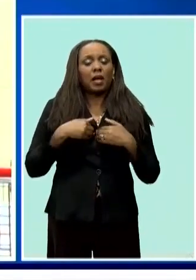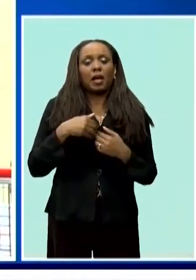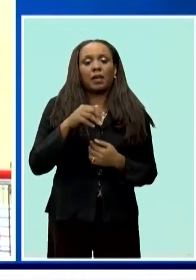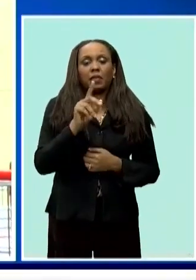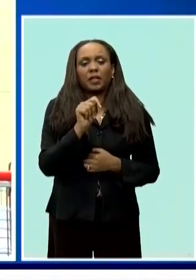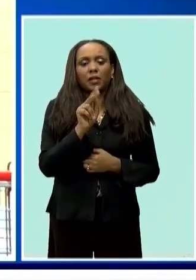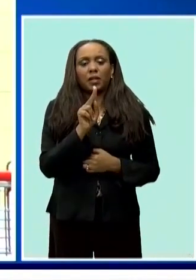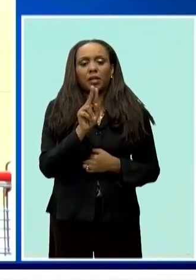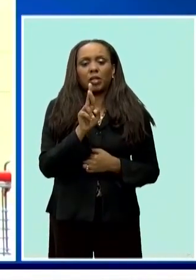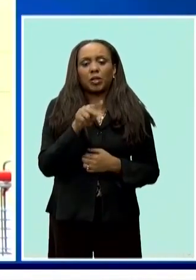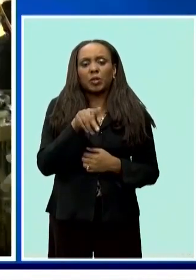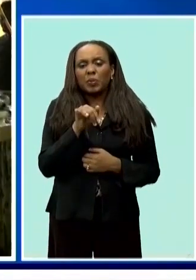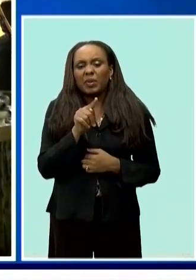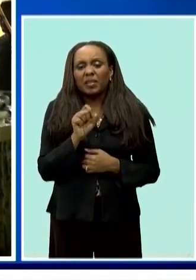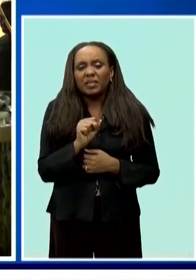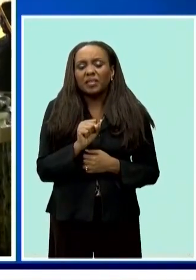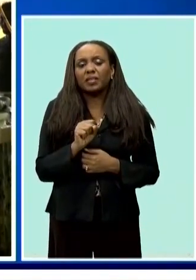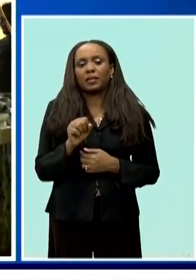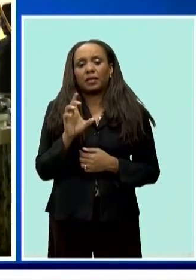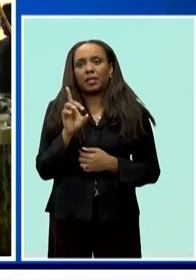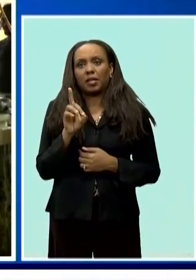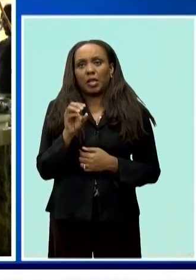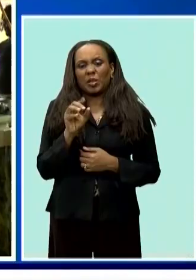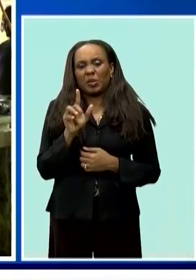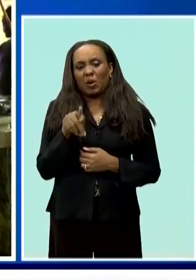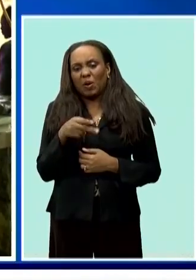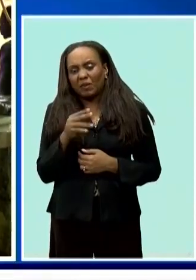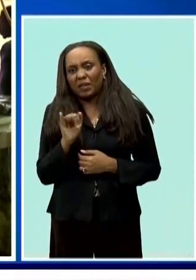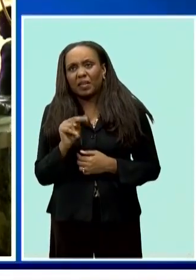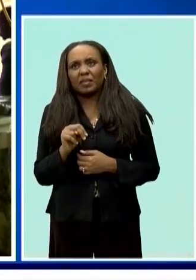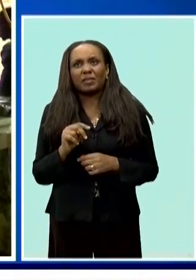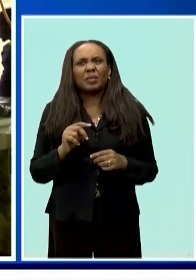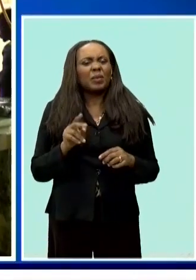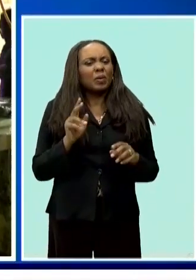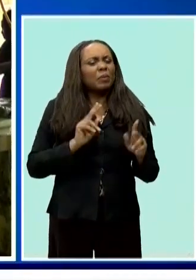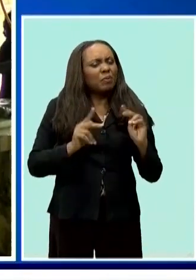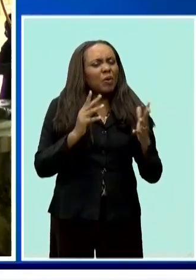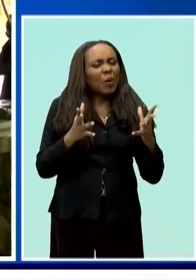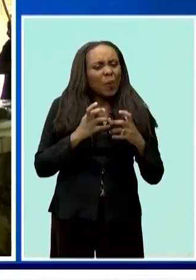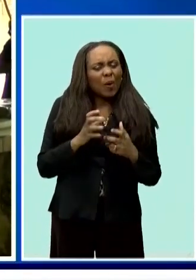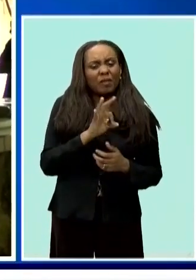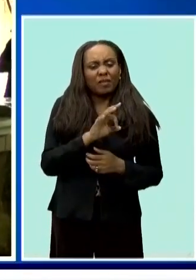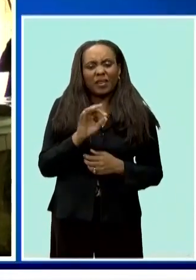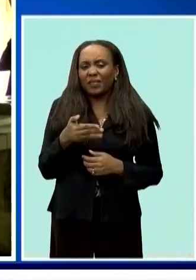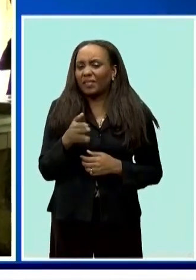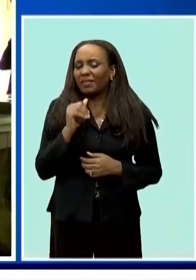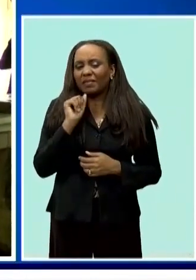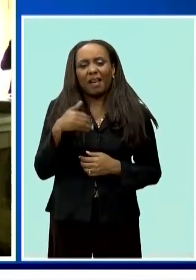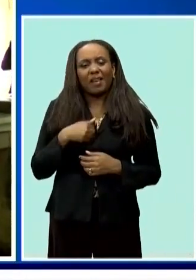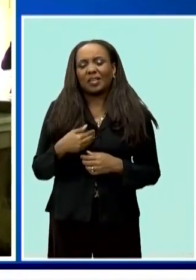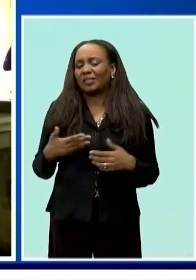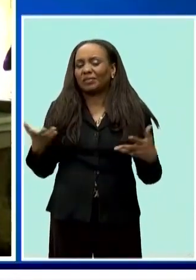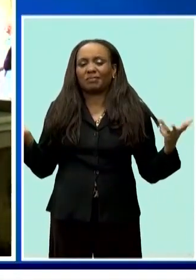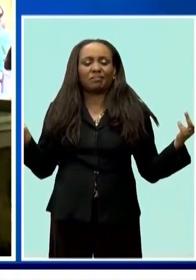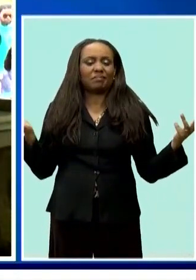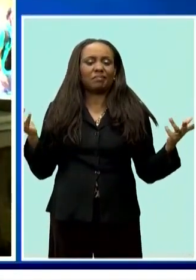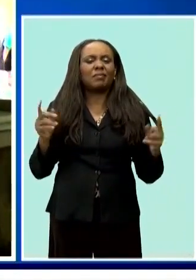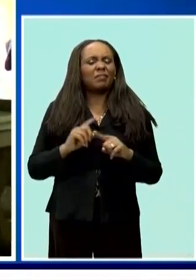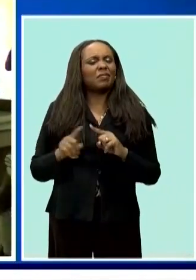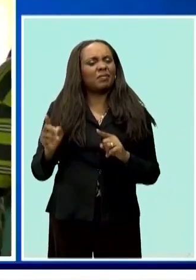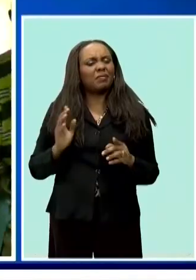Complex, but it wasn't as profitable as fisherfolk expected. They're mainly looking for flying fish, red snappers and turpies, but as you know, the